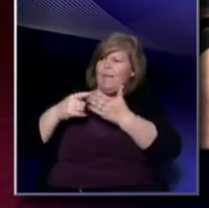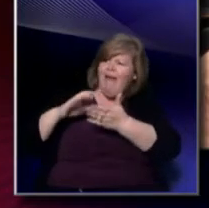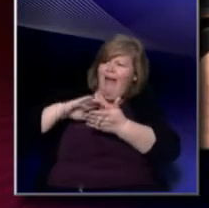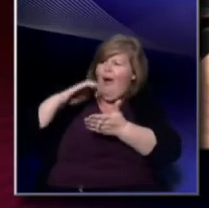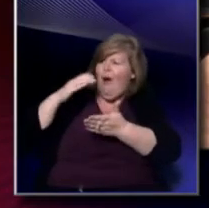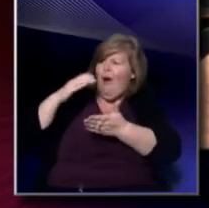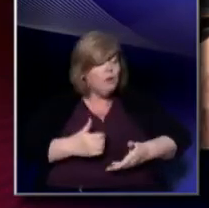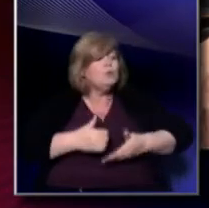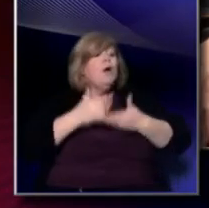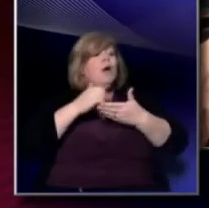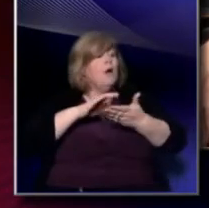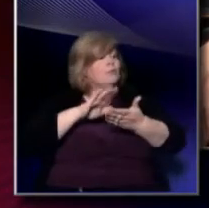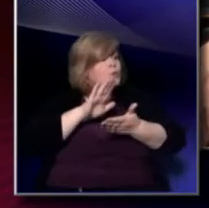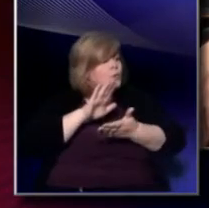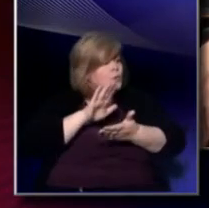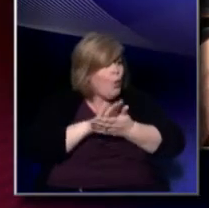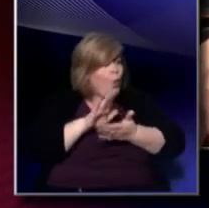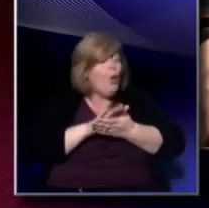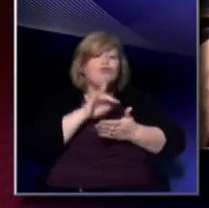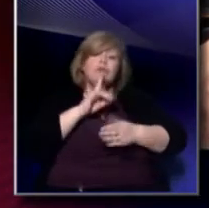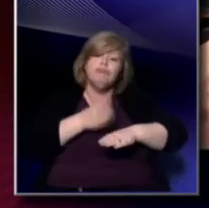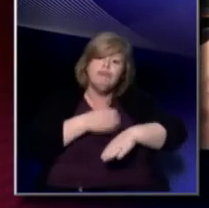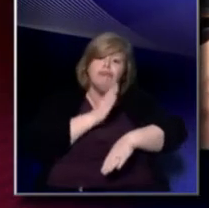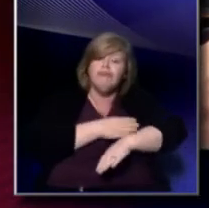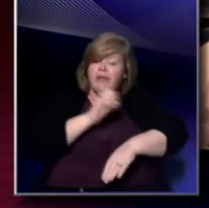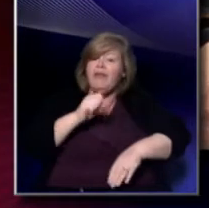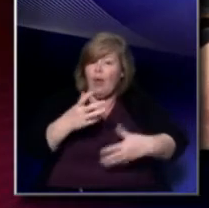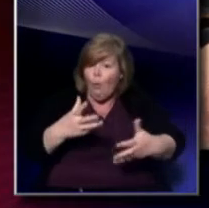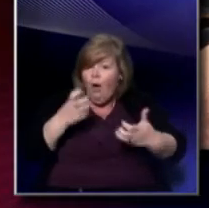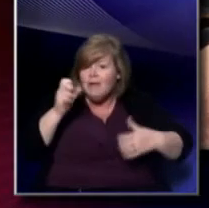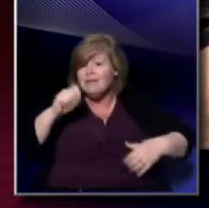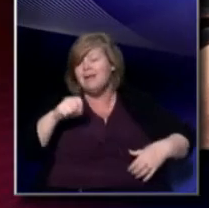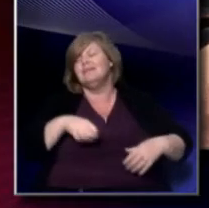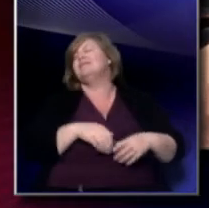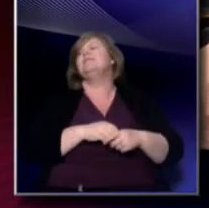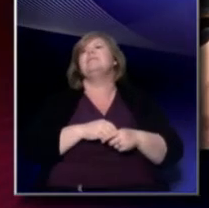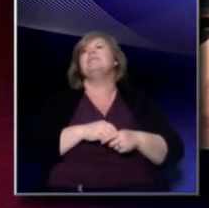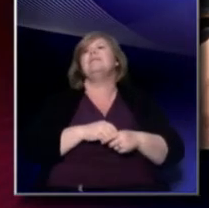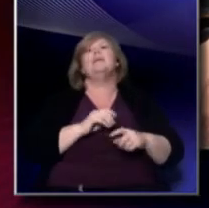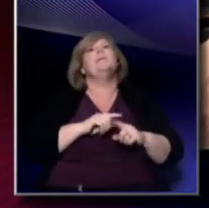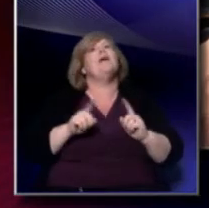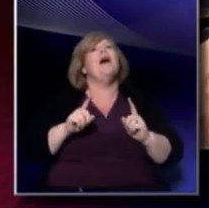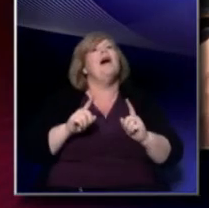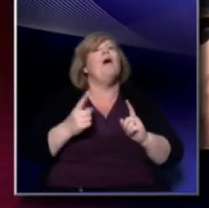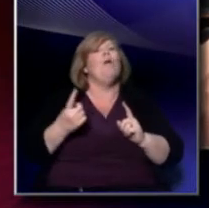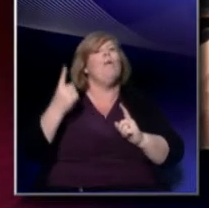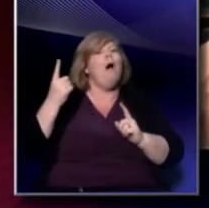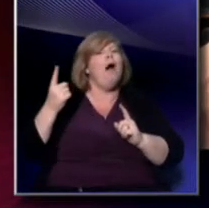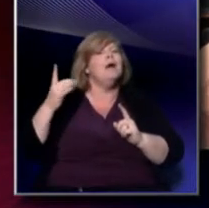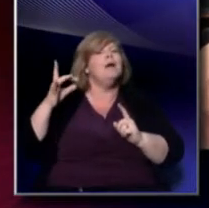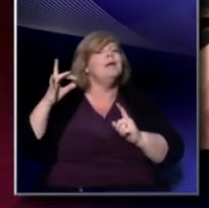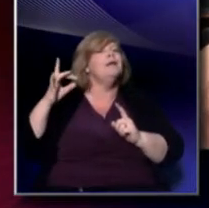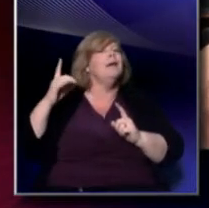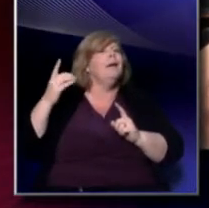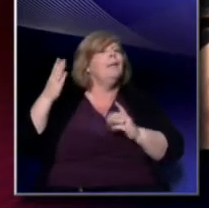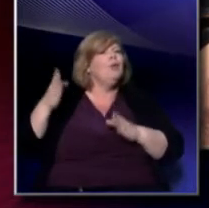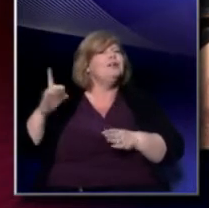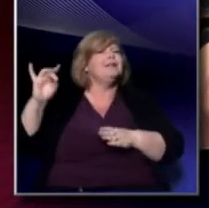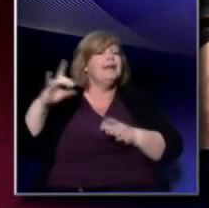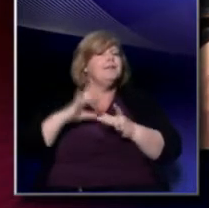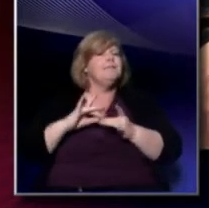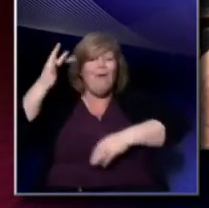training with them. And what one of the specialists did mention to me is that it could be that a larger district